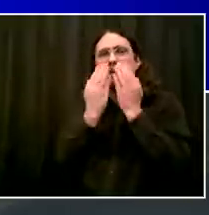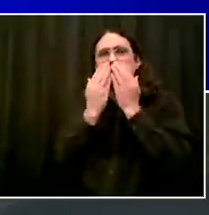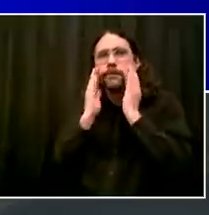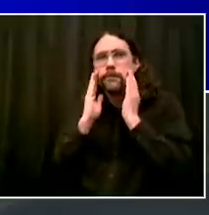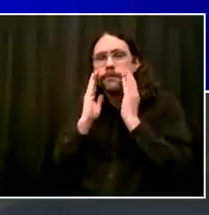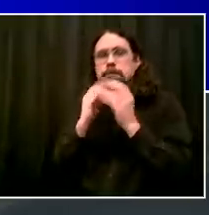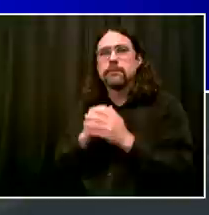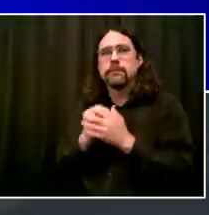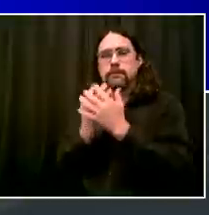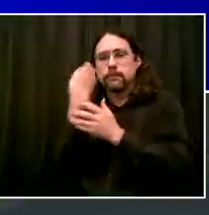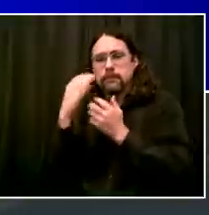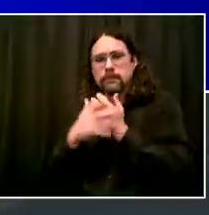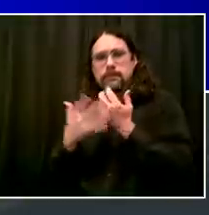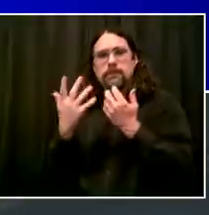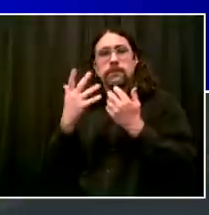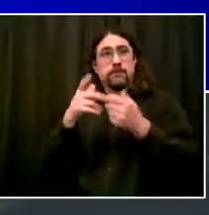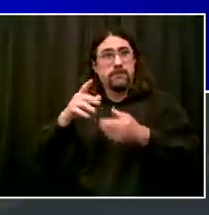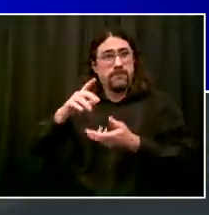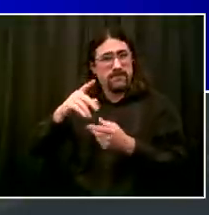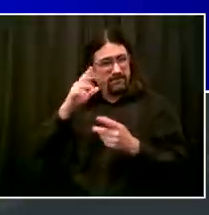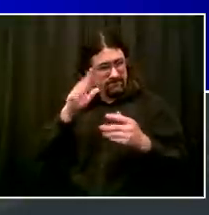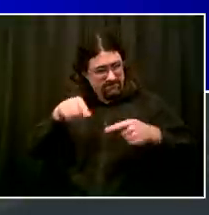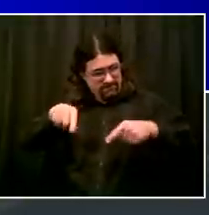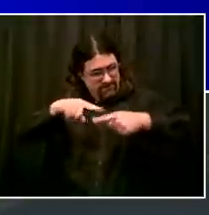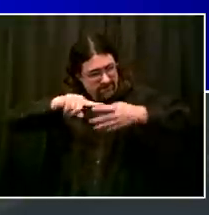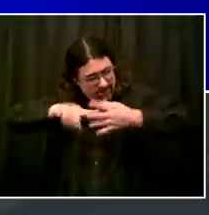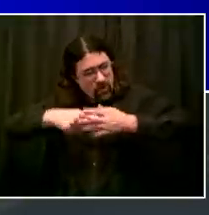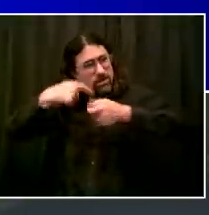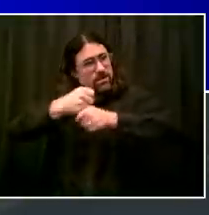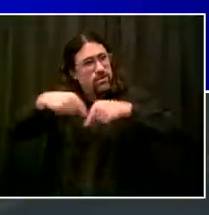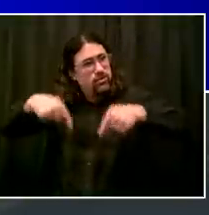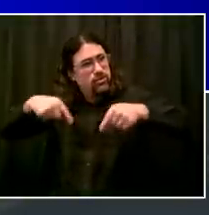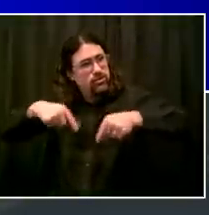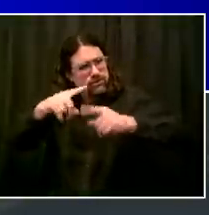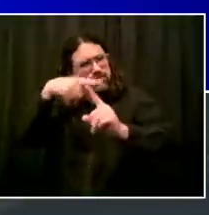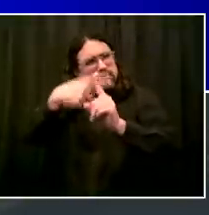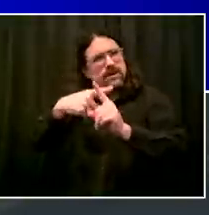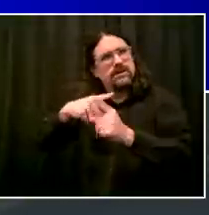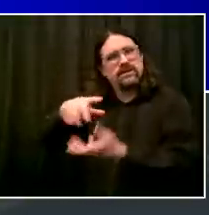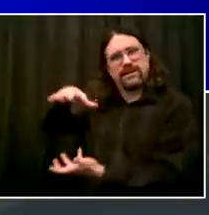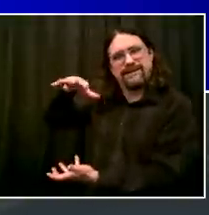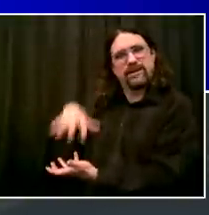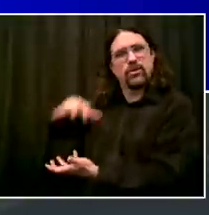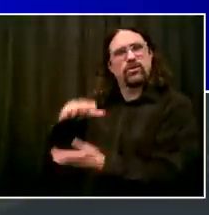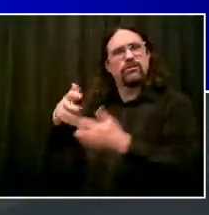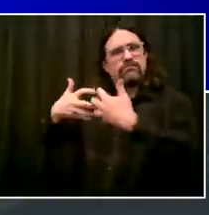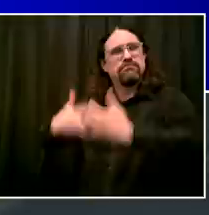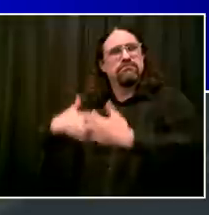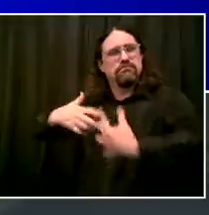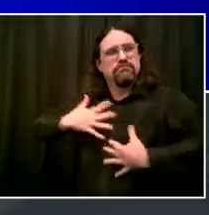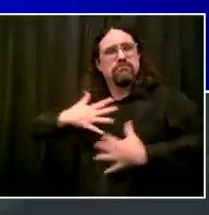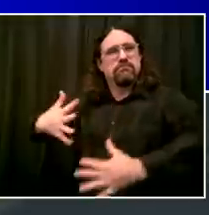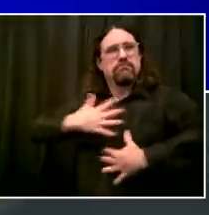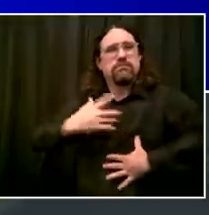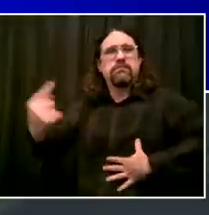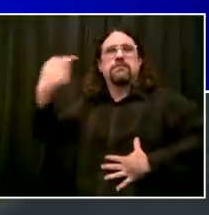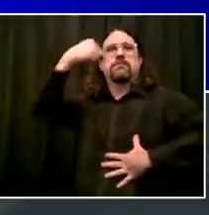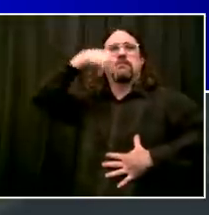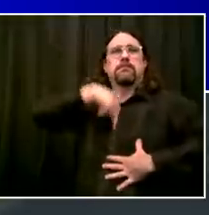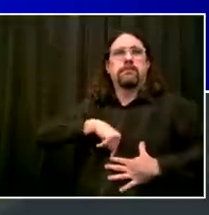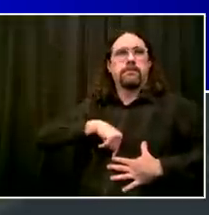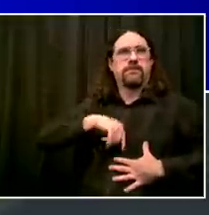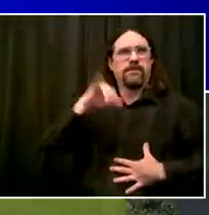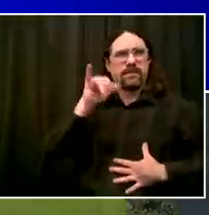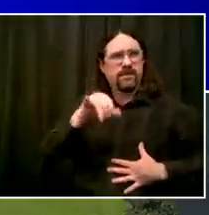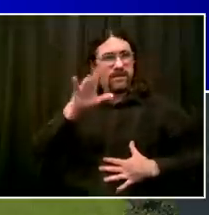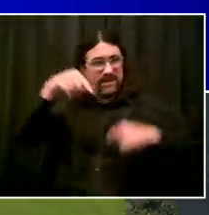amazing ingenuity right now. And right down to the neighborhood level and the block level, people are coming up with ways to keep each other safe and new ways to approach social distancing.